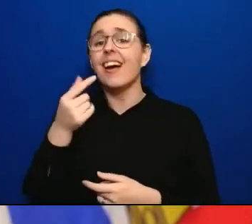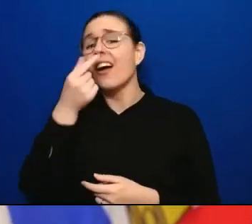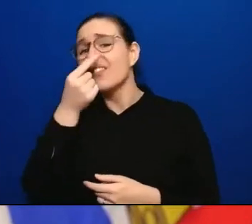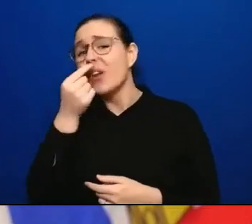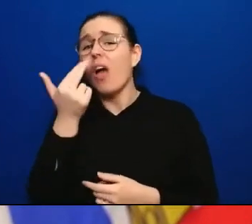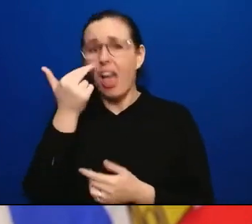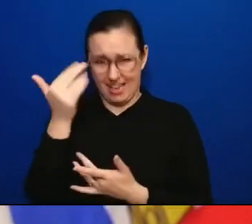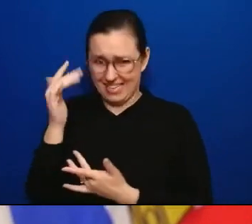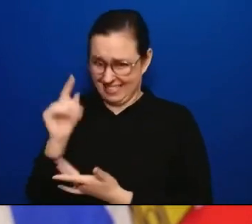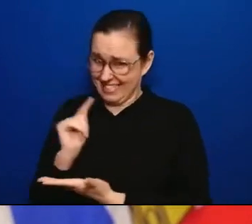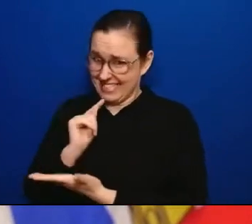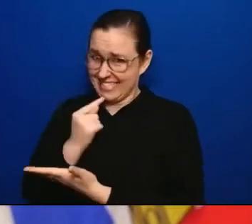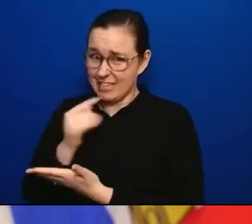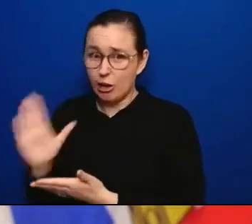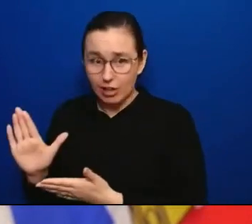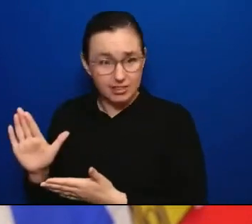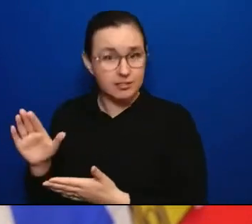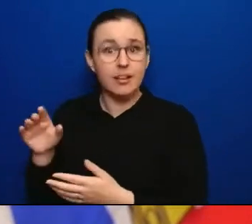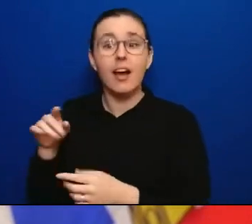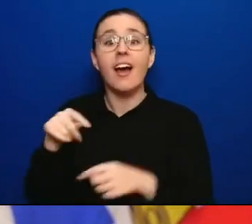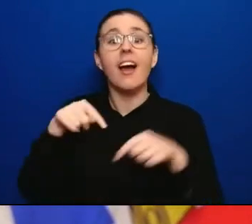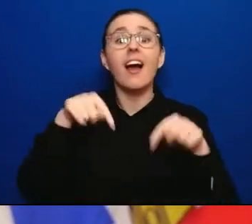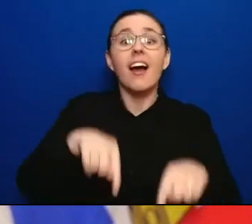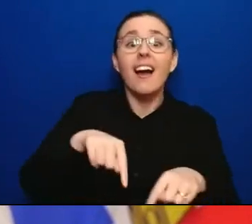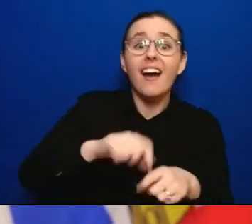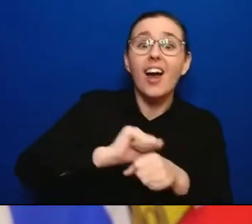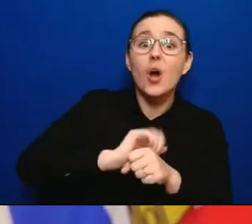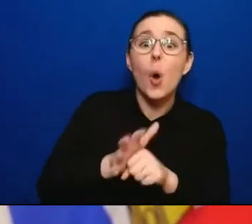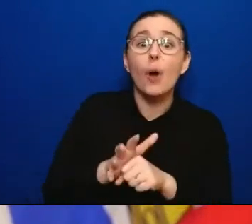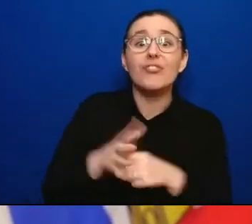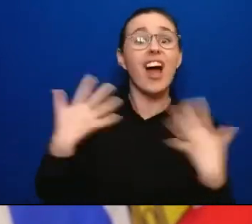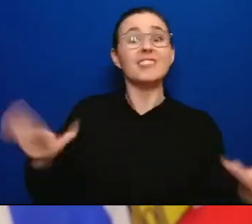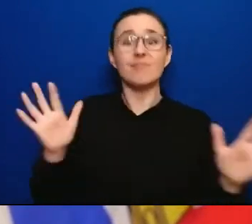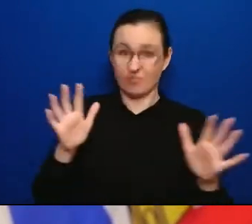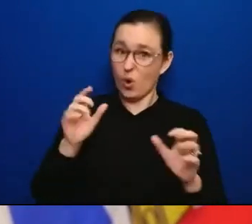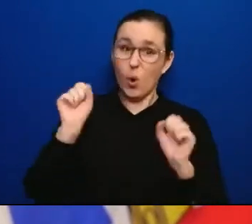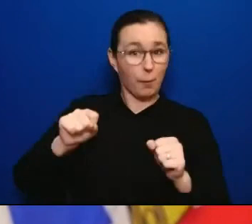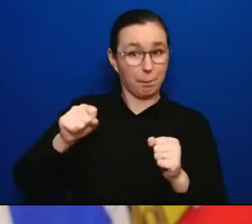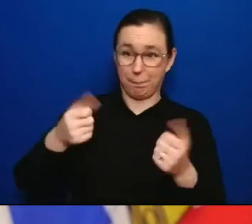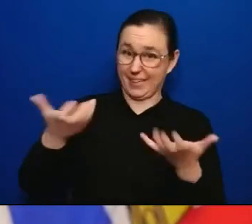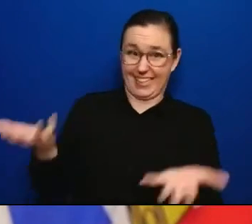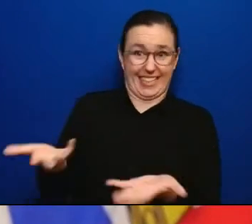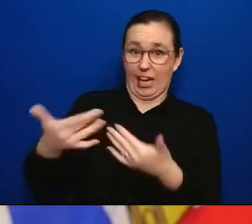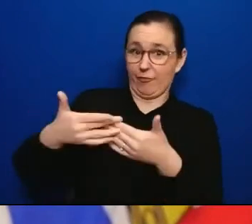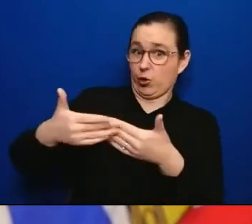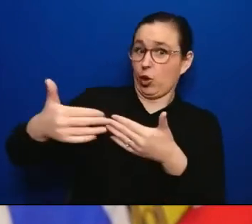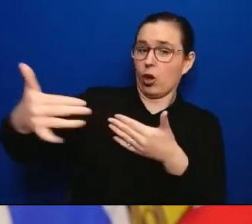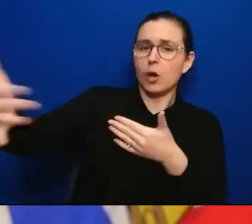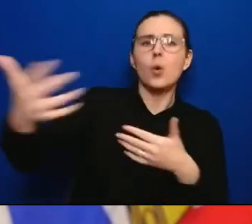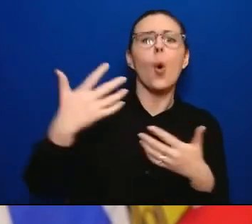its patterns, and we know more in the next few weeks about how we're going to get through that.